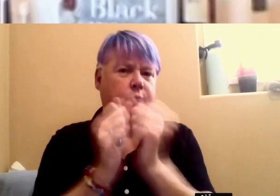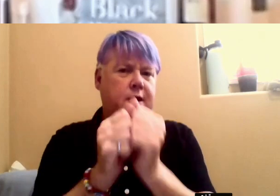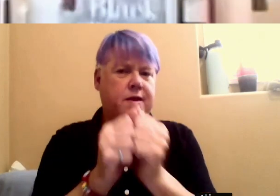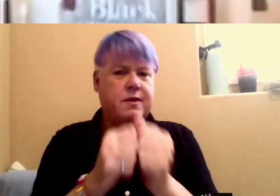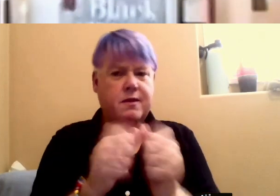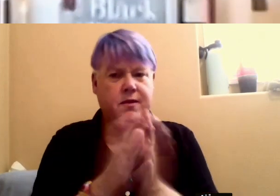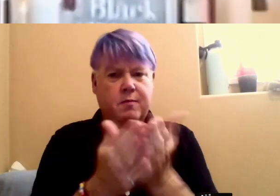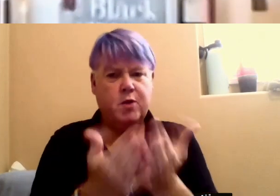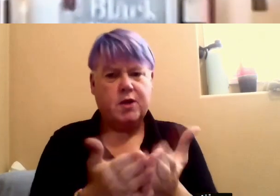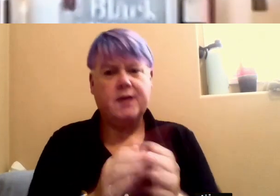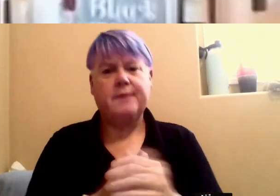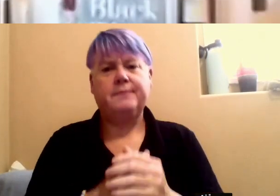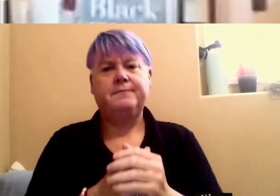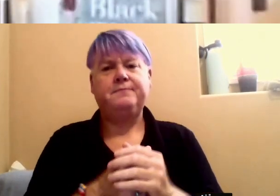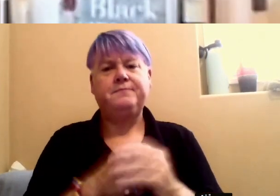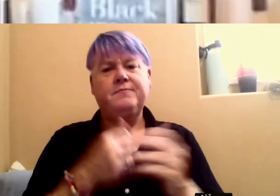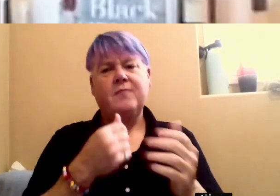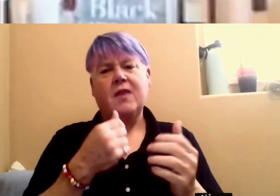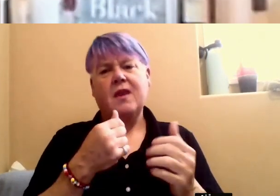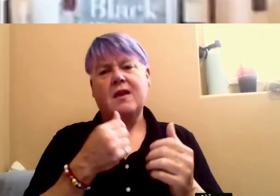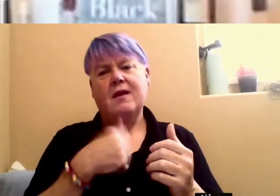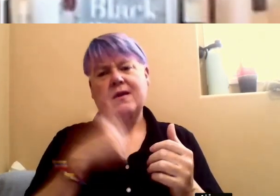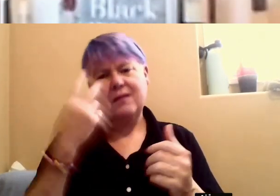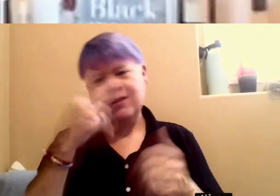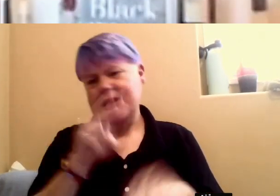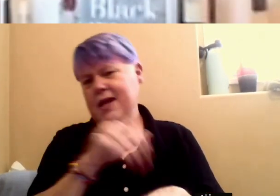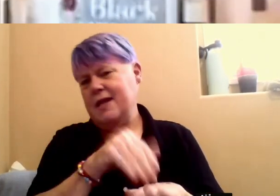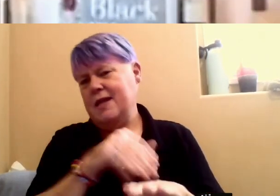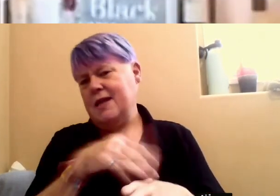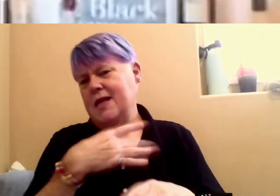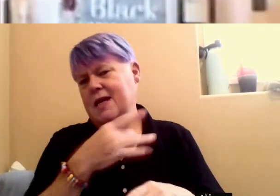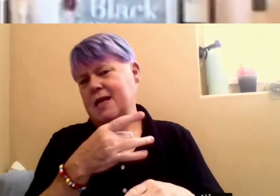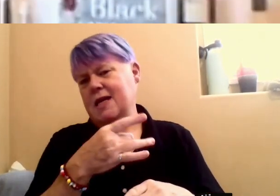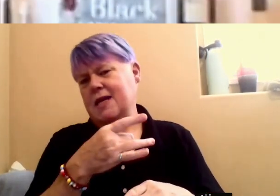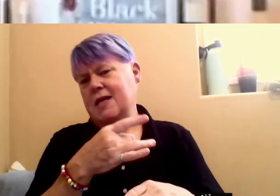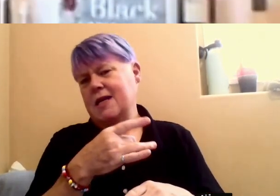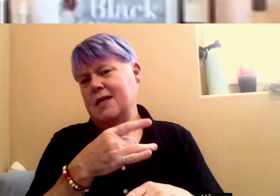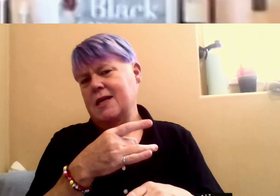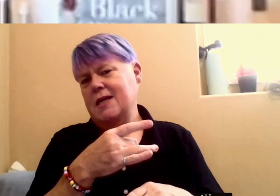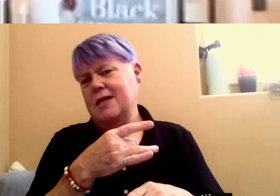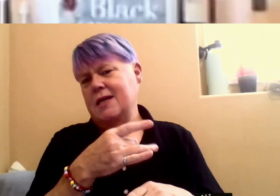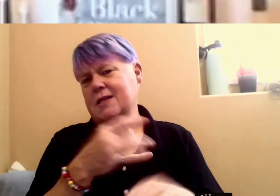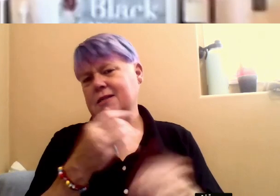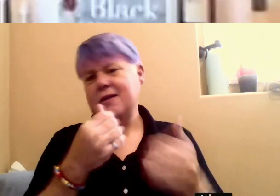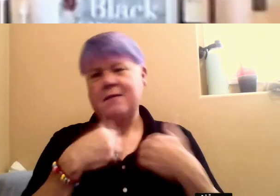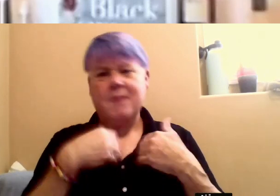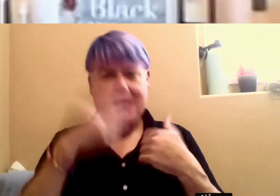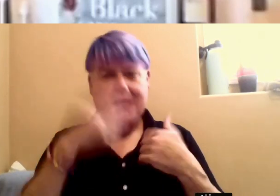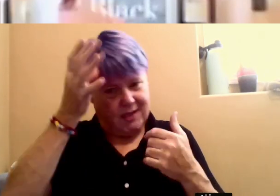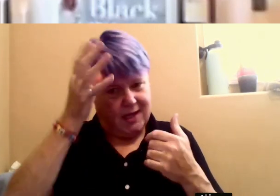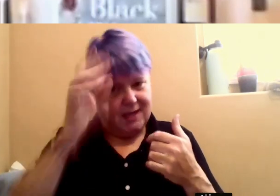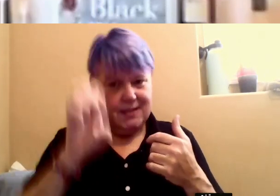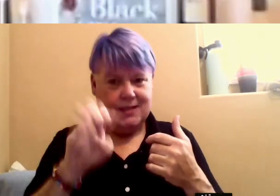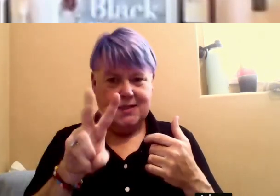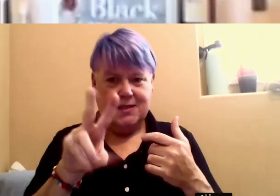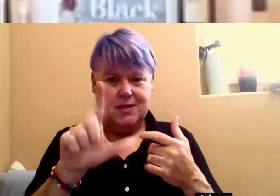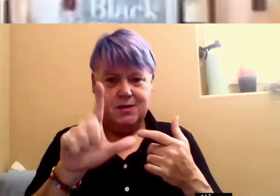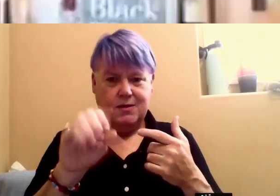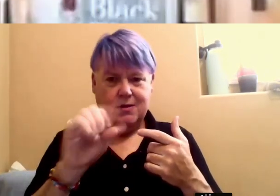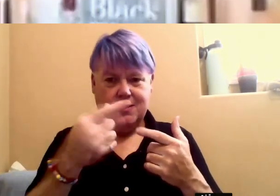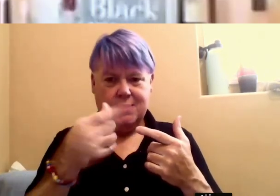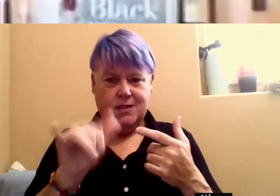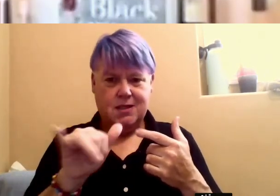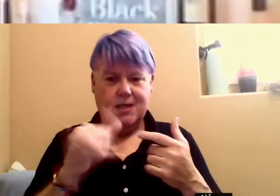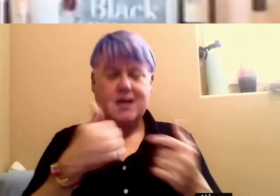Yeah, I kind of look at it as like I have my dad trilogy, so I have Blackwater, and